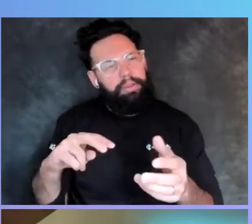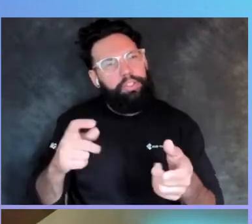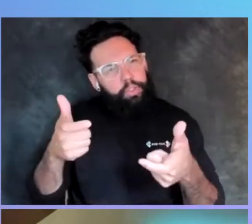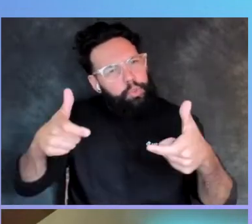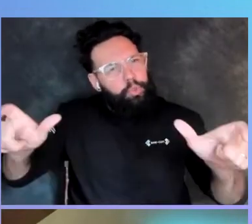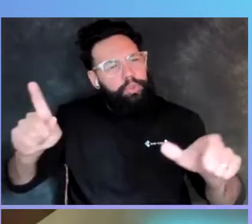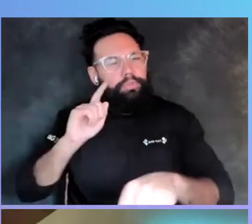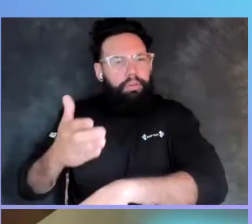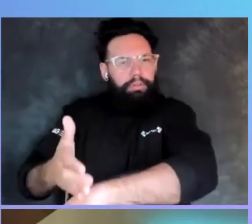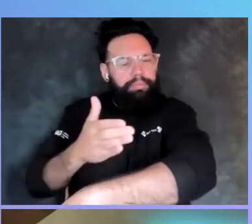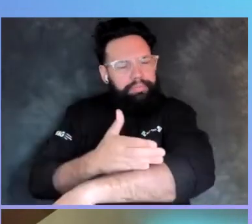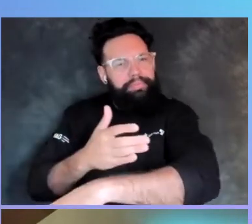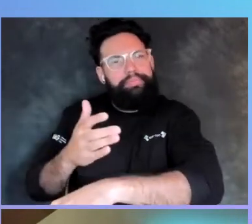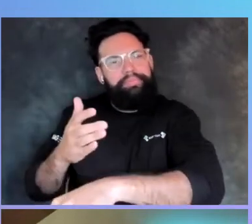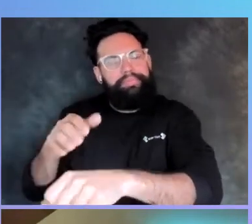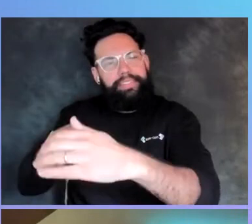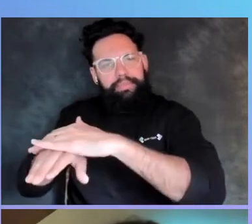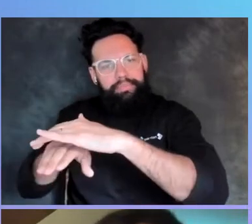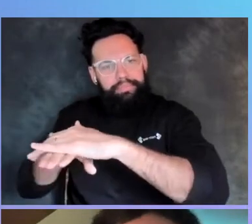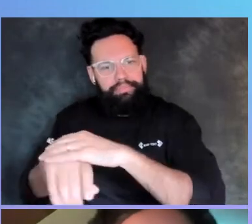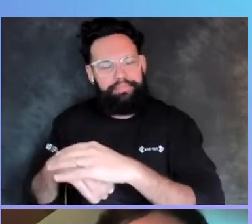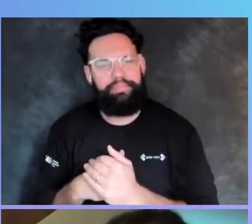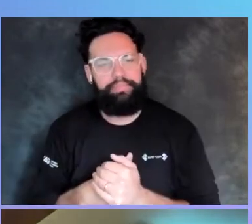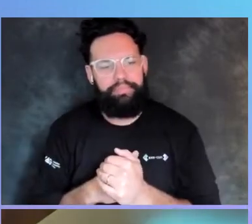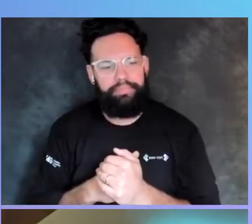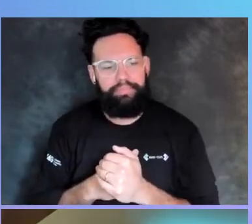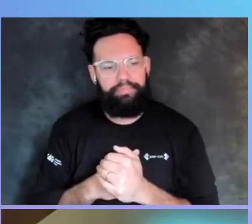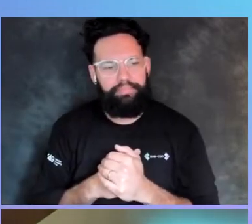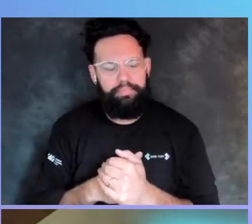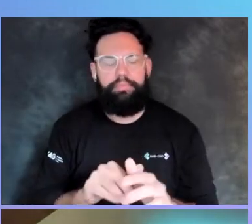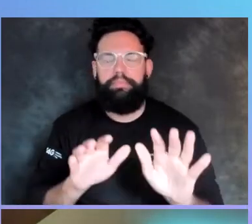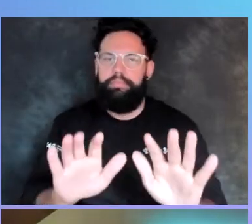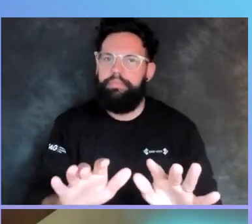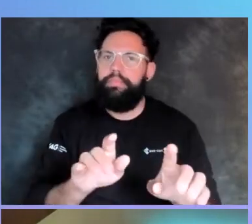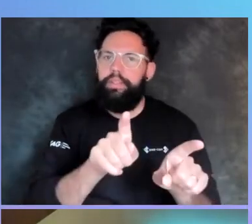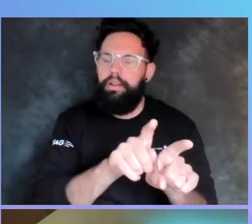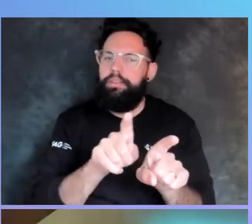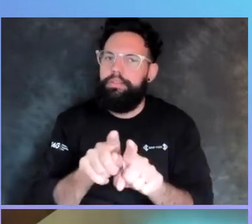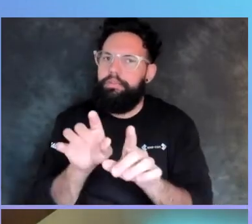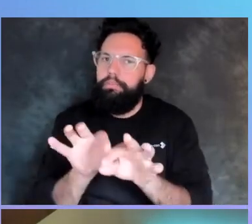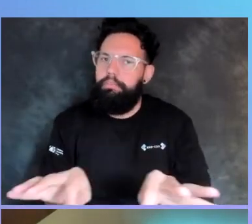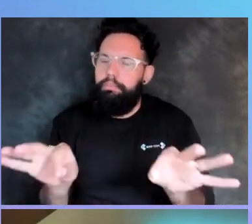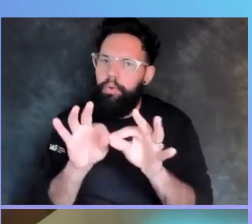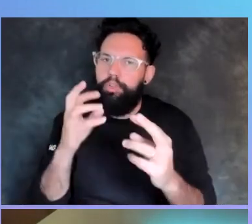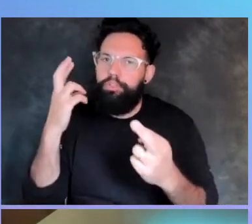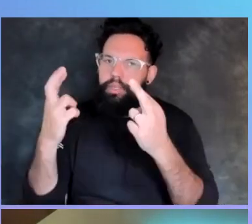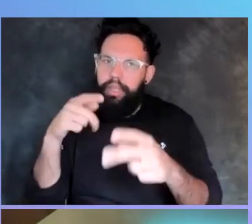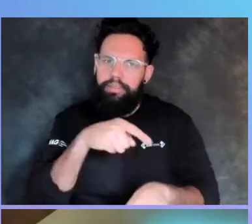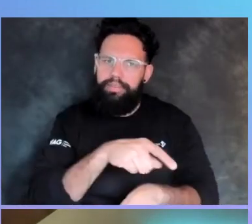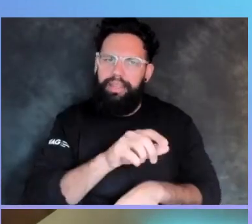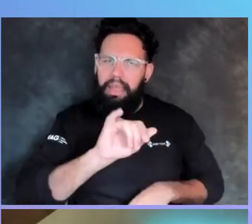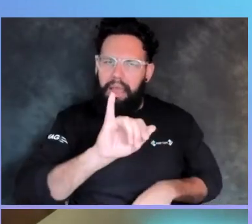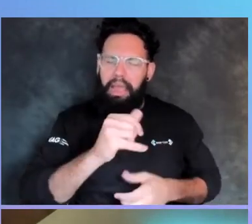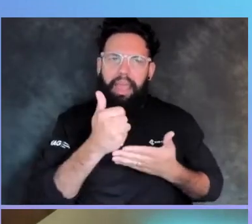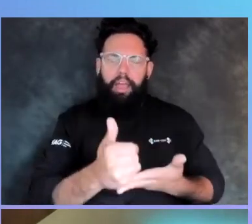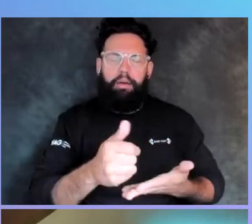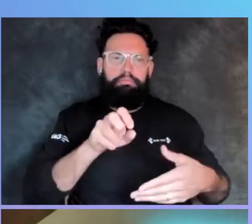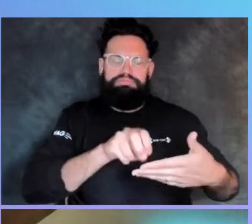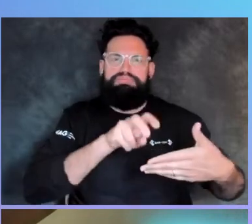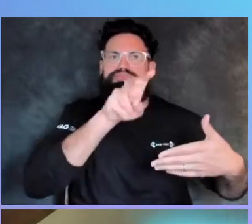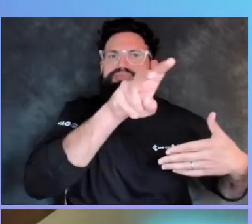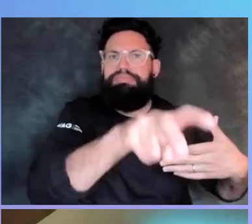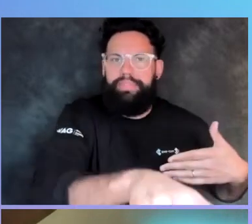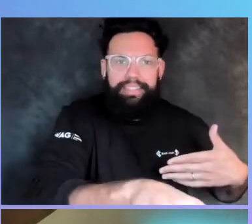services. However, it's crucial to acknowledge that while they are a significant leap forward and they do have a significant amount